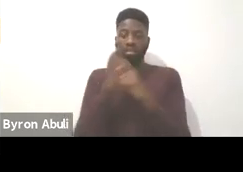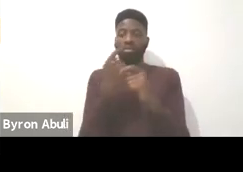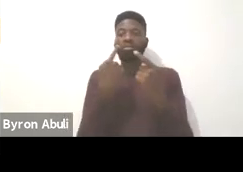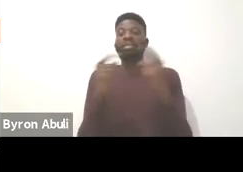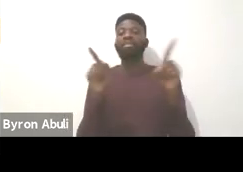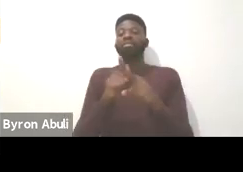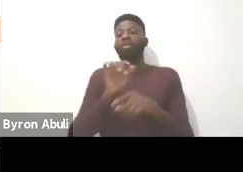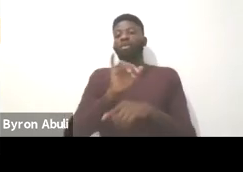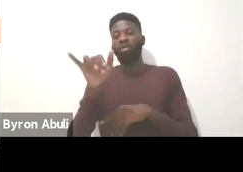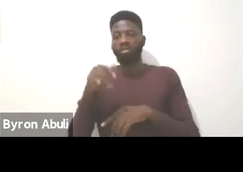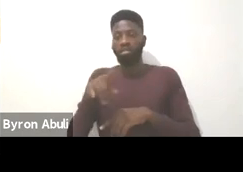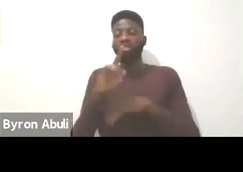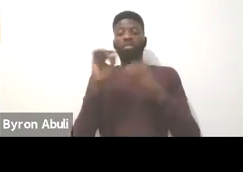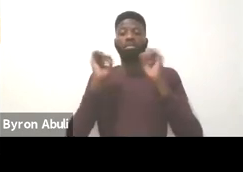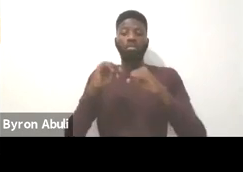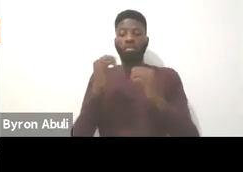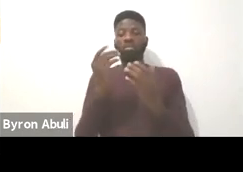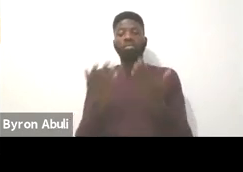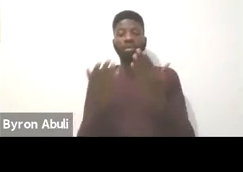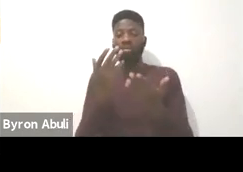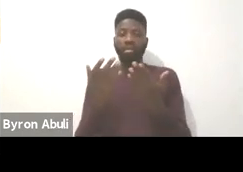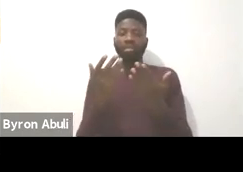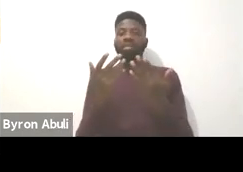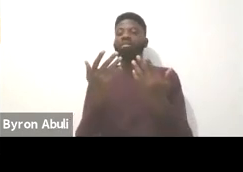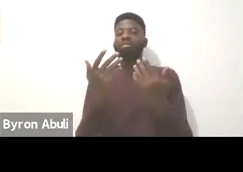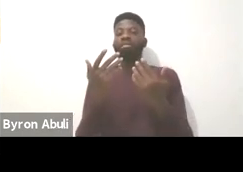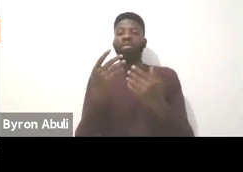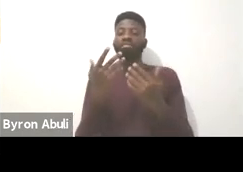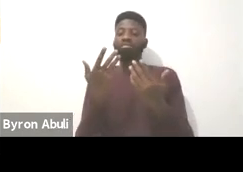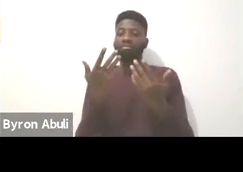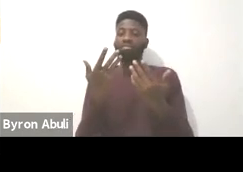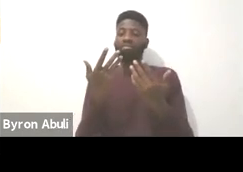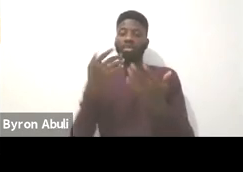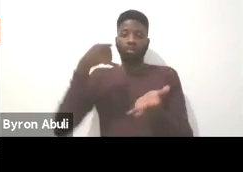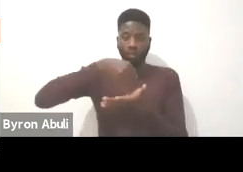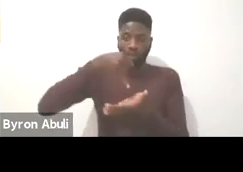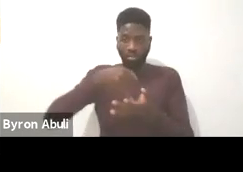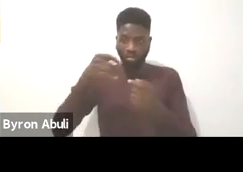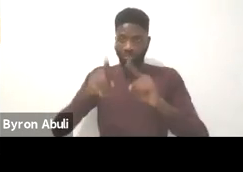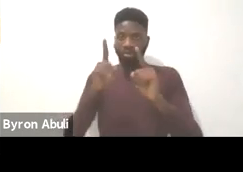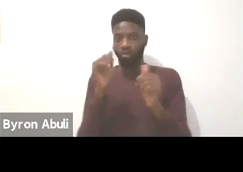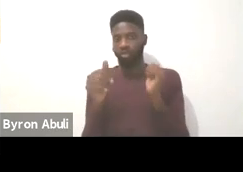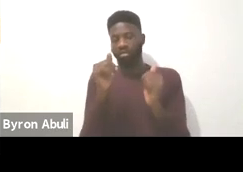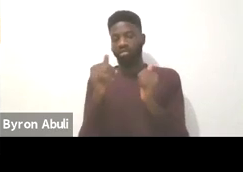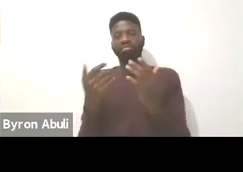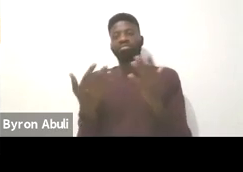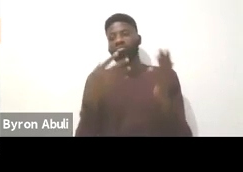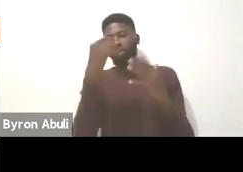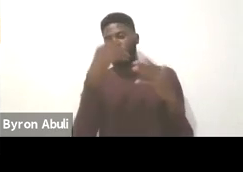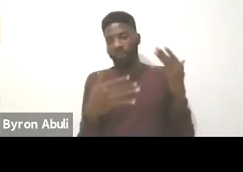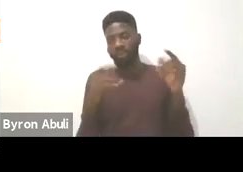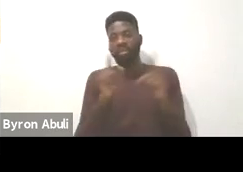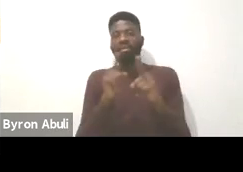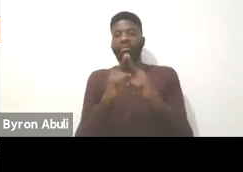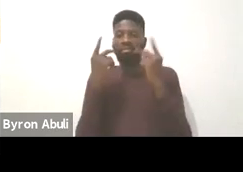commonly likelihood of you interacting with that kind of interview. Tutaangalia pia, how do you present